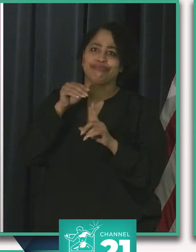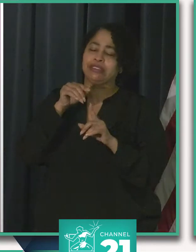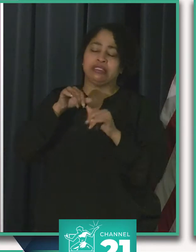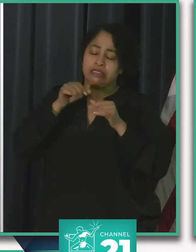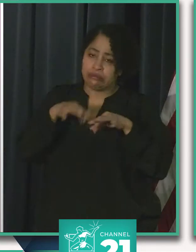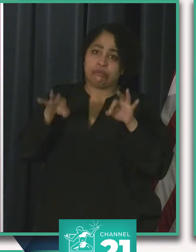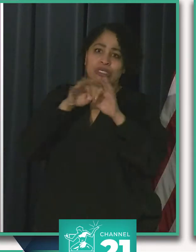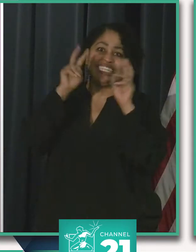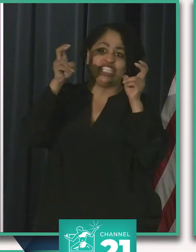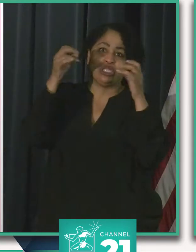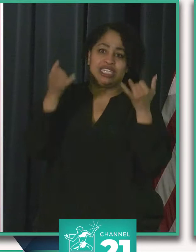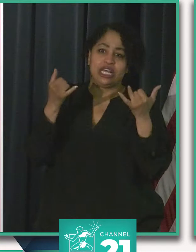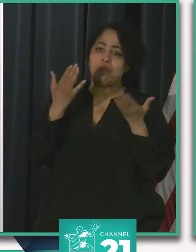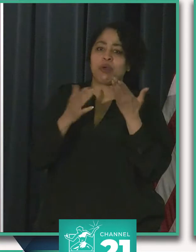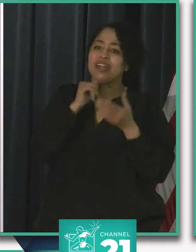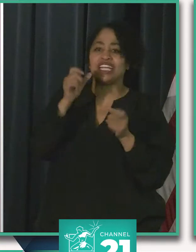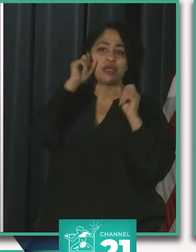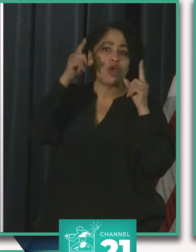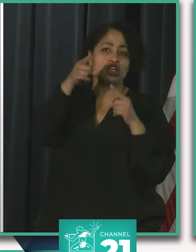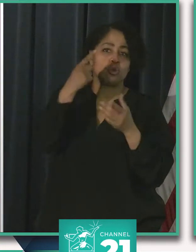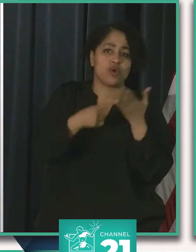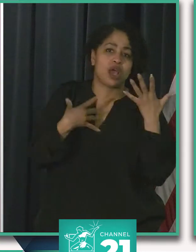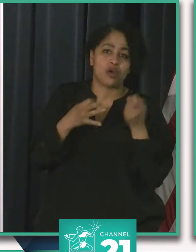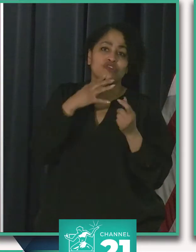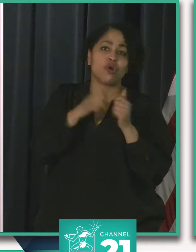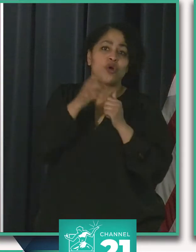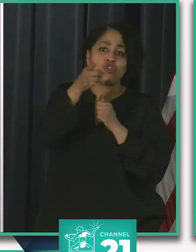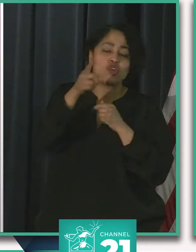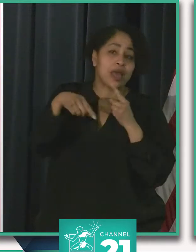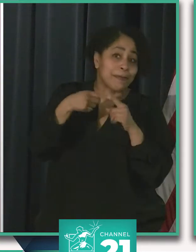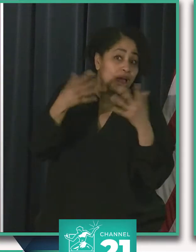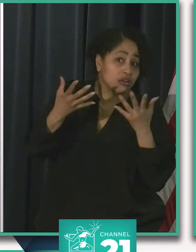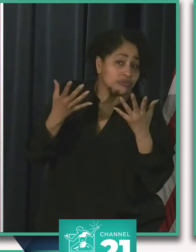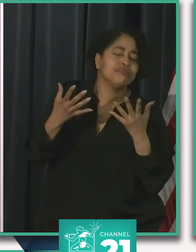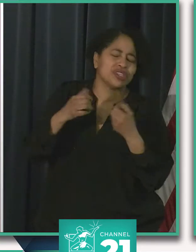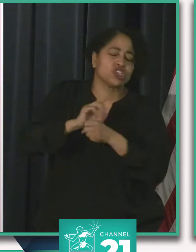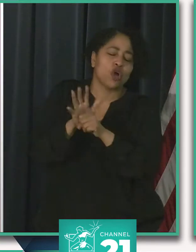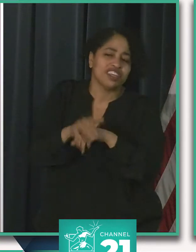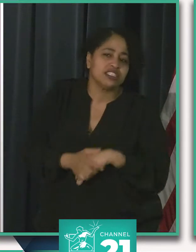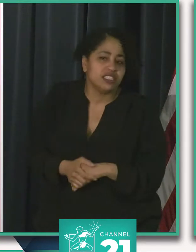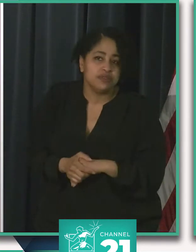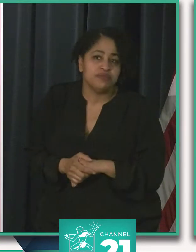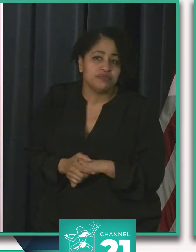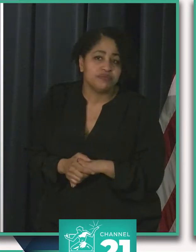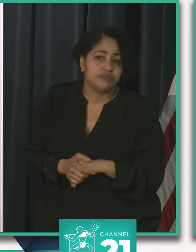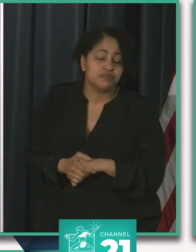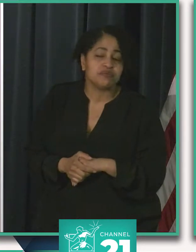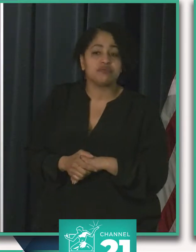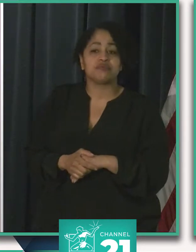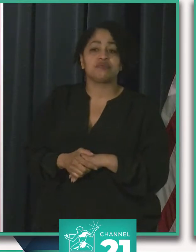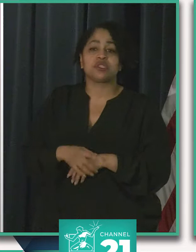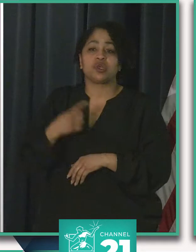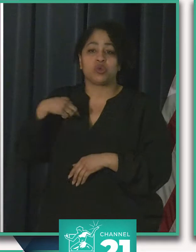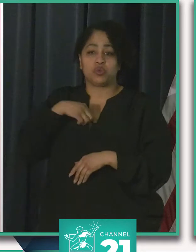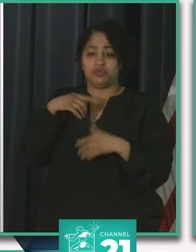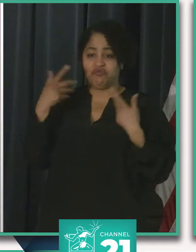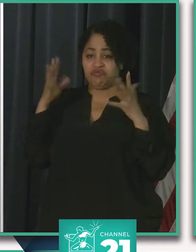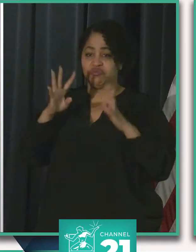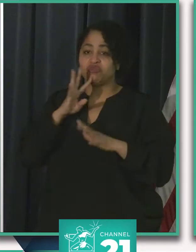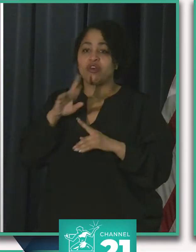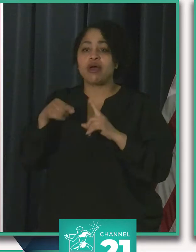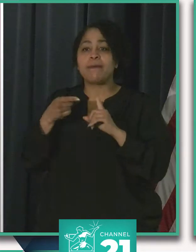surprise you that what I want to talk to you about is COVID. And we've talked